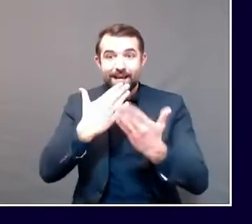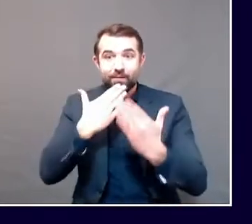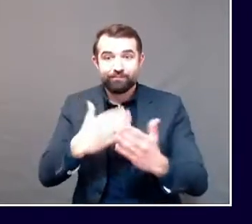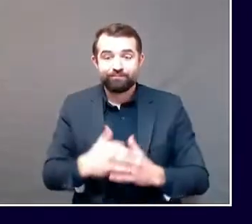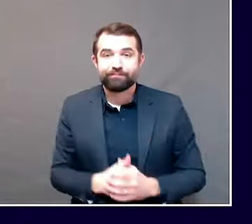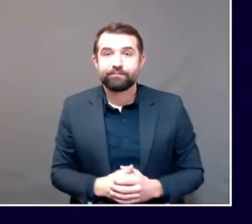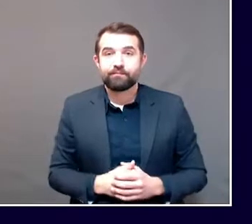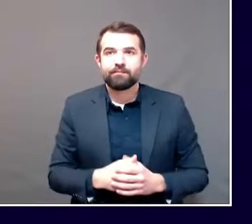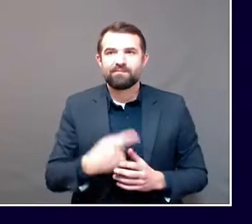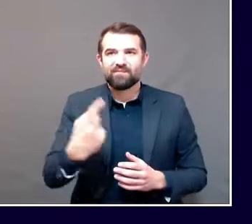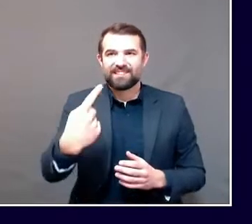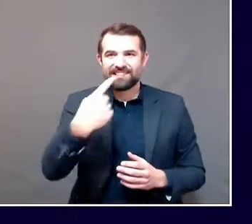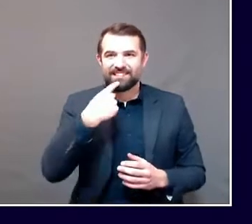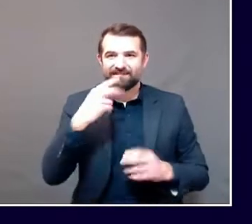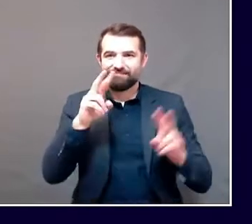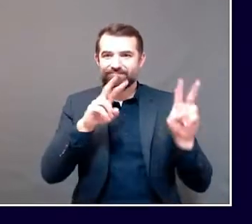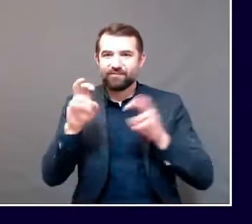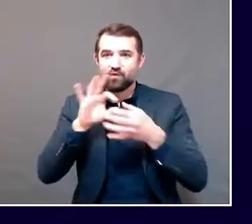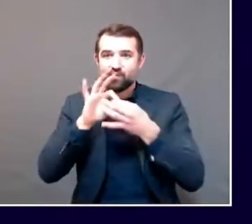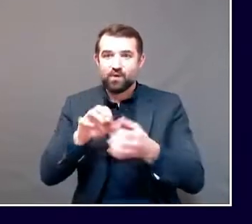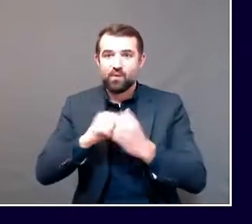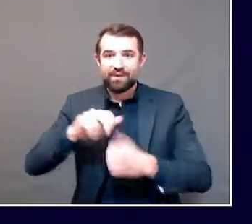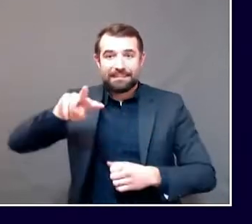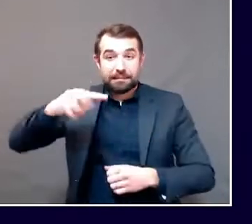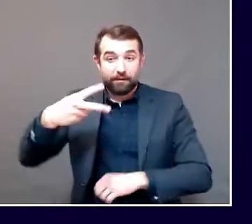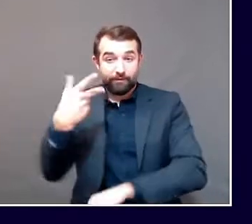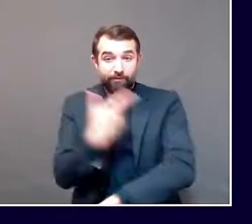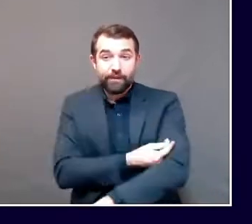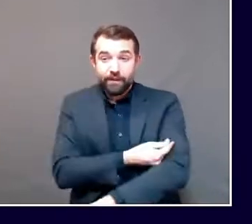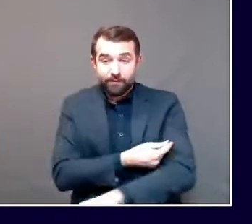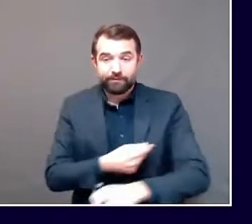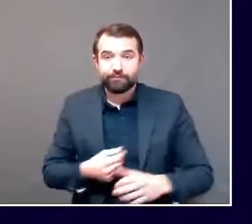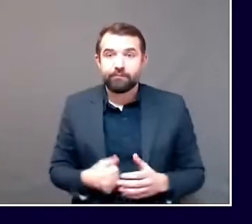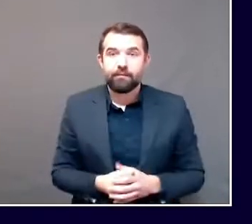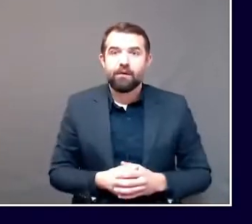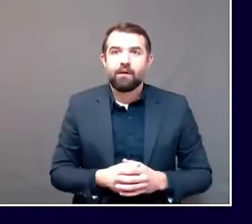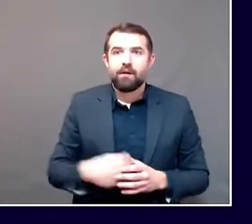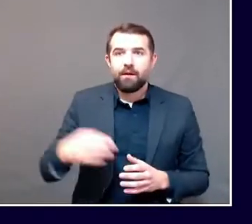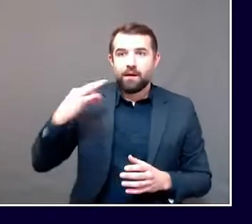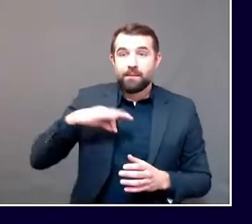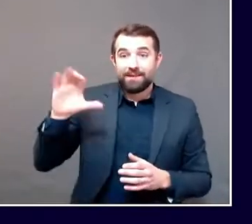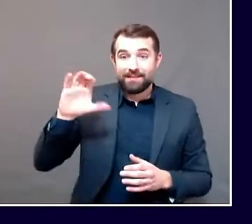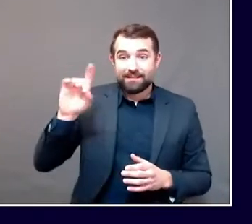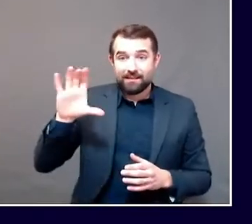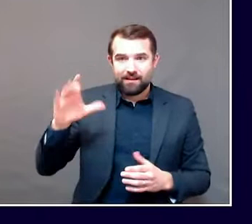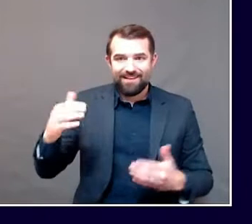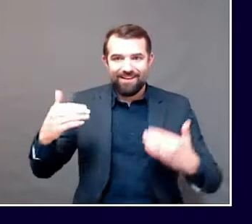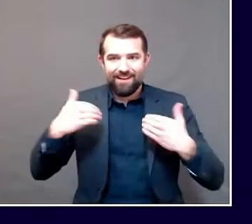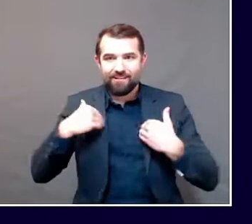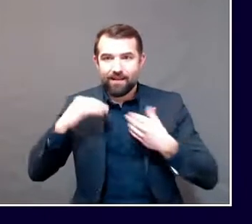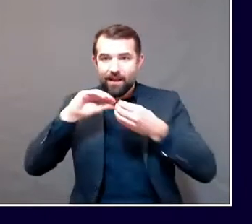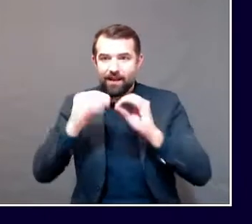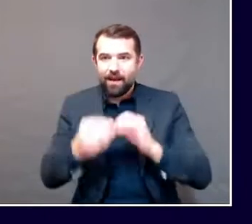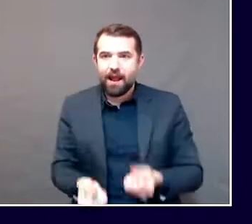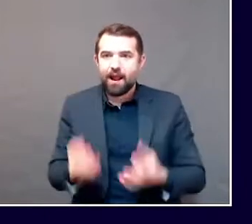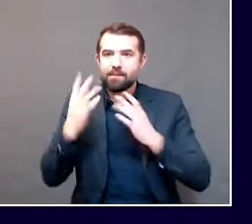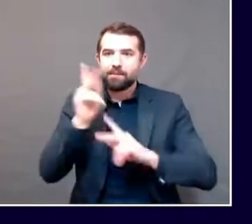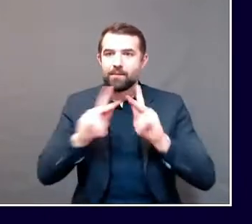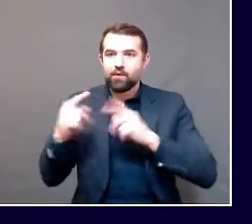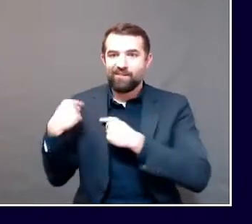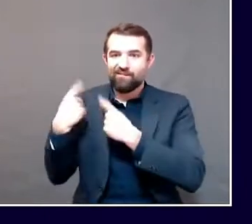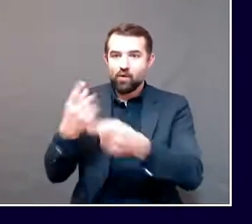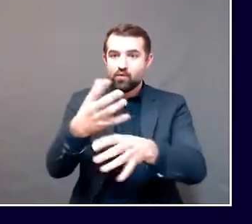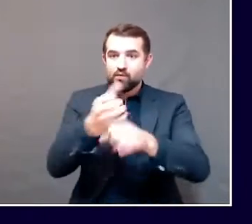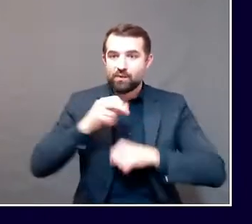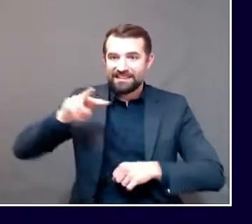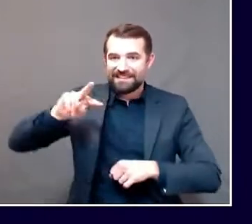issue of second doses that you just touched on, does the Maine CDC have numbers for how many people have received their second dose so far? And what are you guys